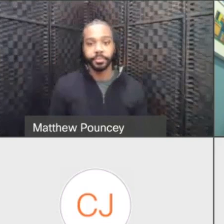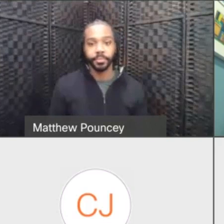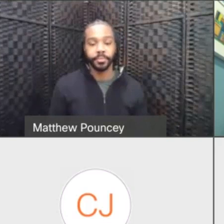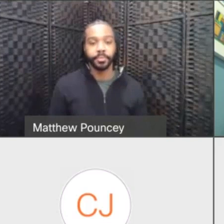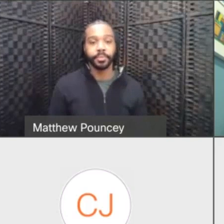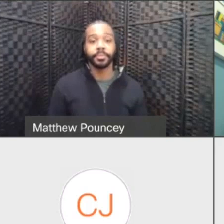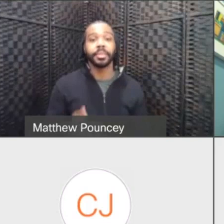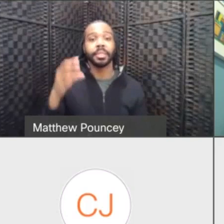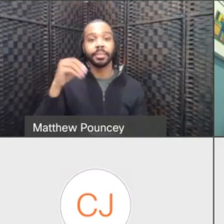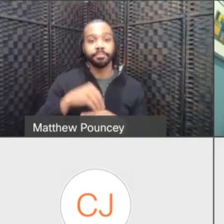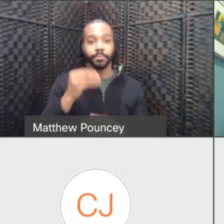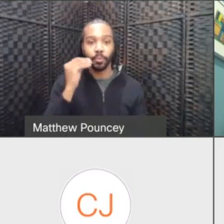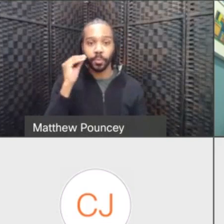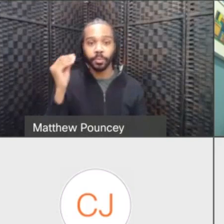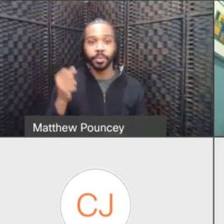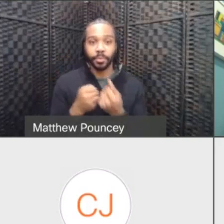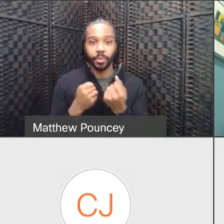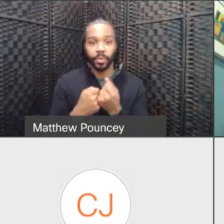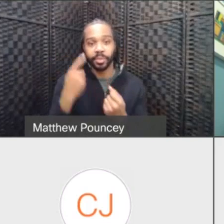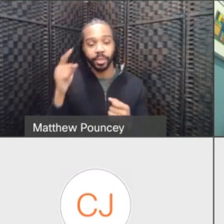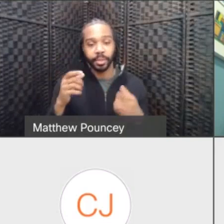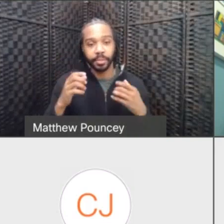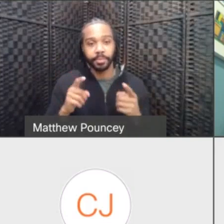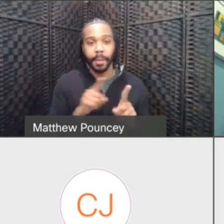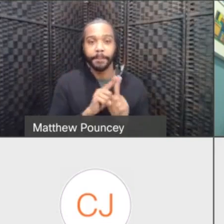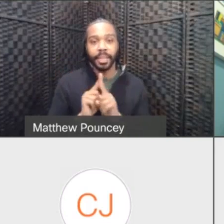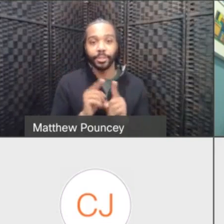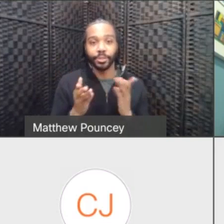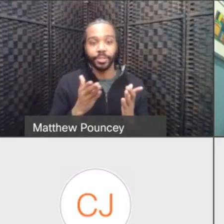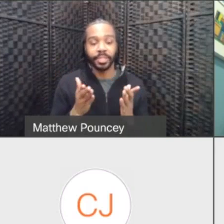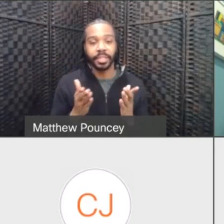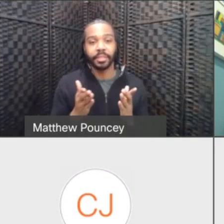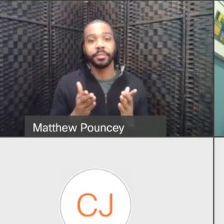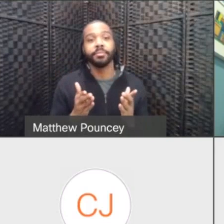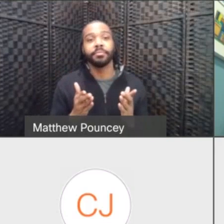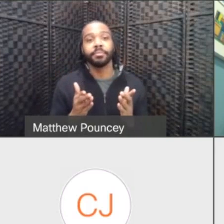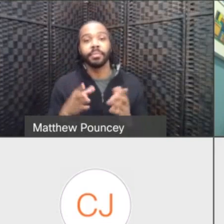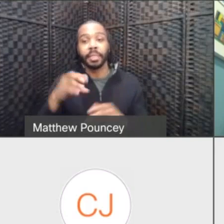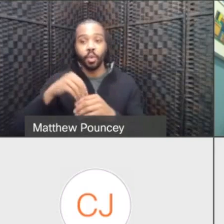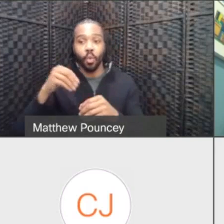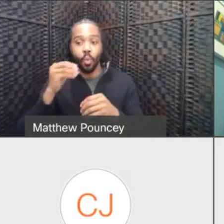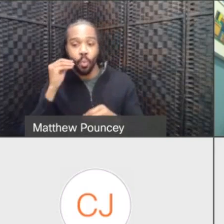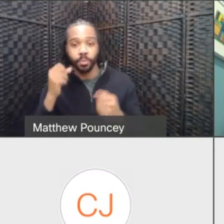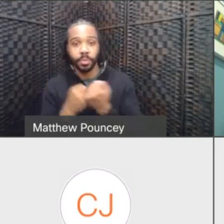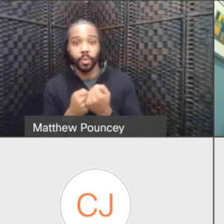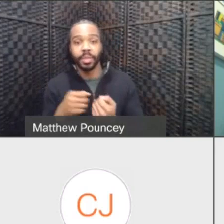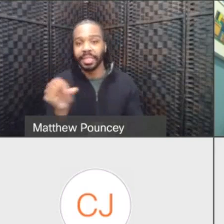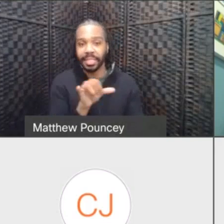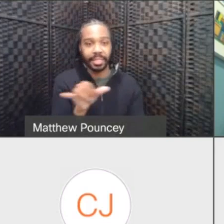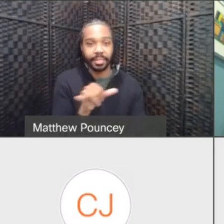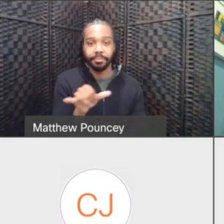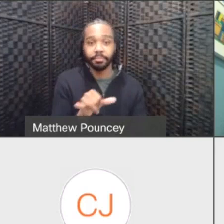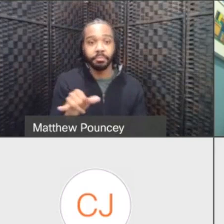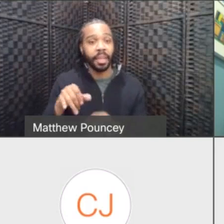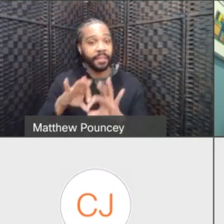In-home supports and companion services are basically the same service. Family members can provide in-home support according